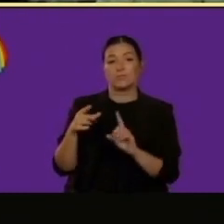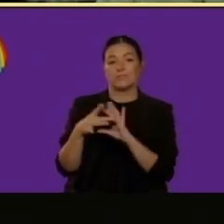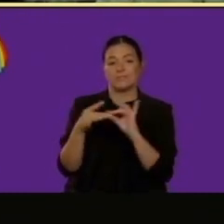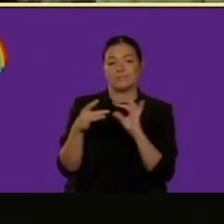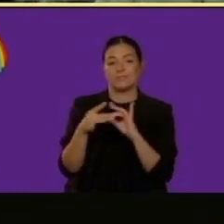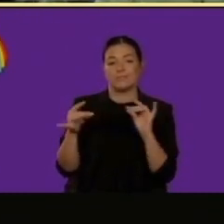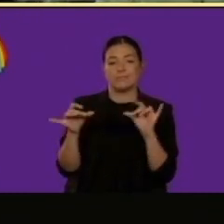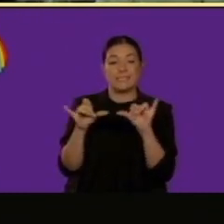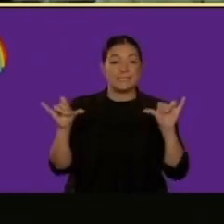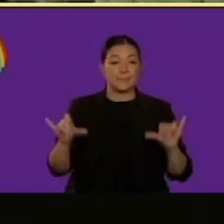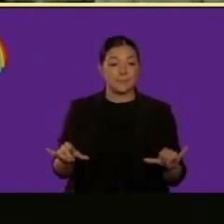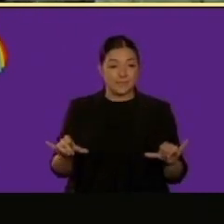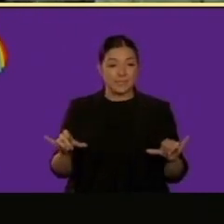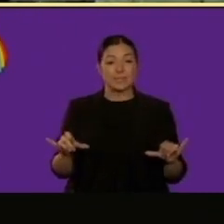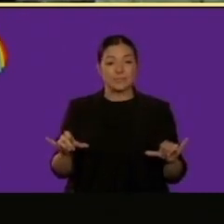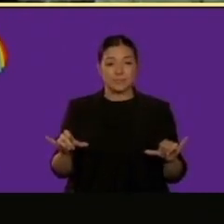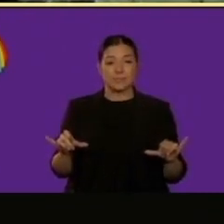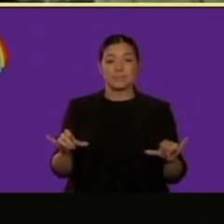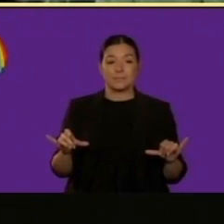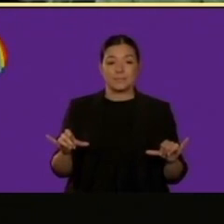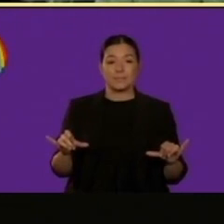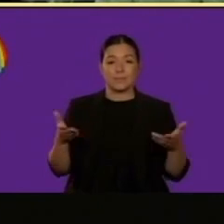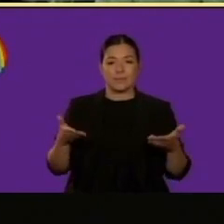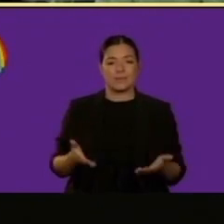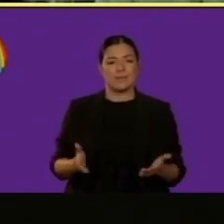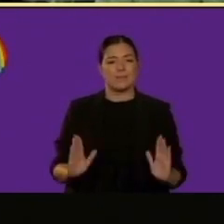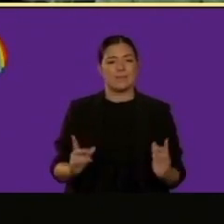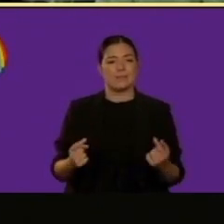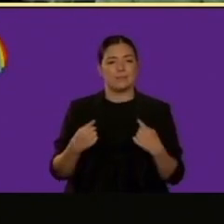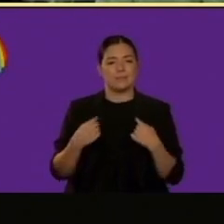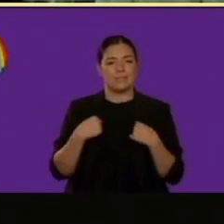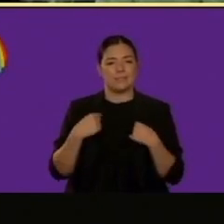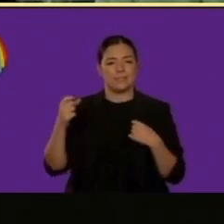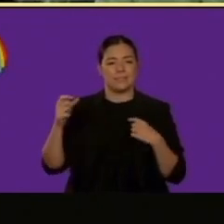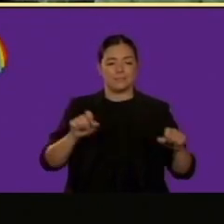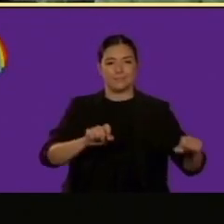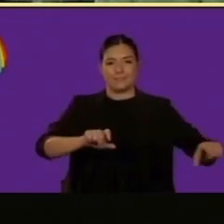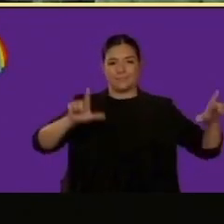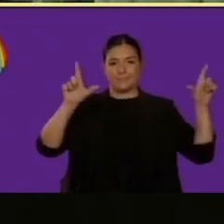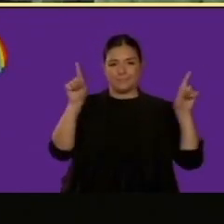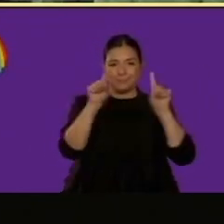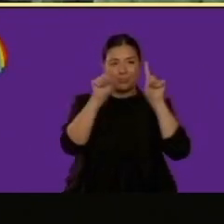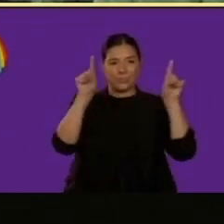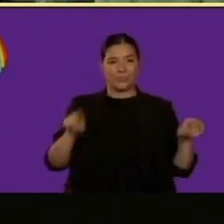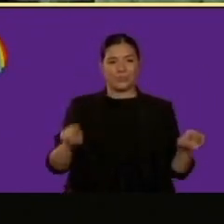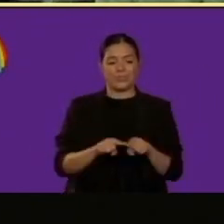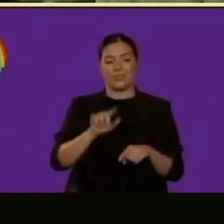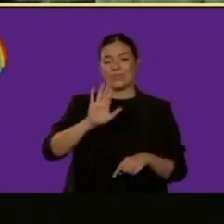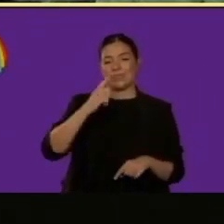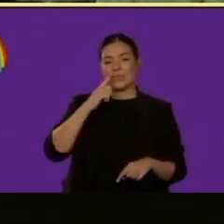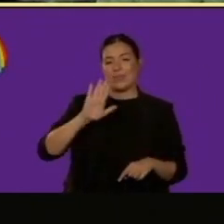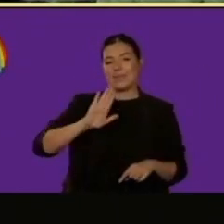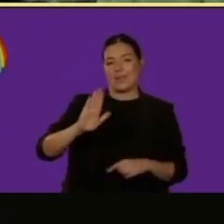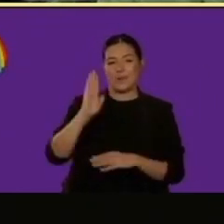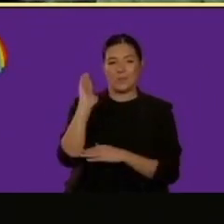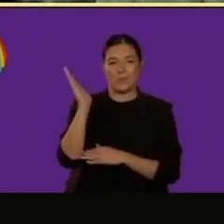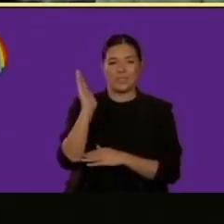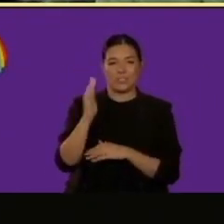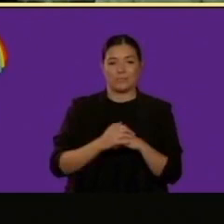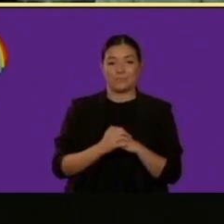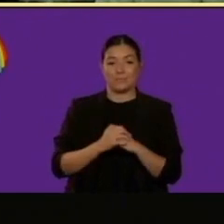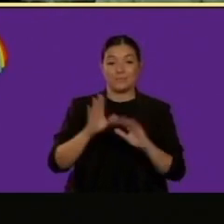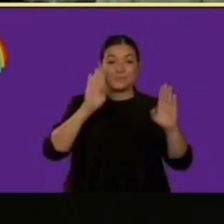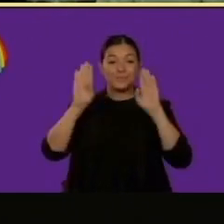impacto teachers positivo that en we la want sociedad to y en la generate a economía. positive impact on society and students. Creemos que la educación And we es believe